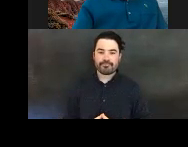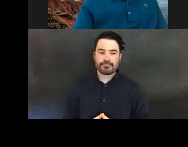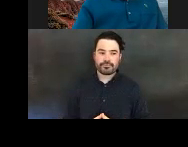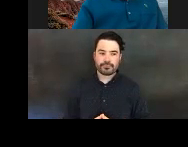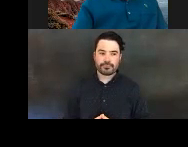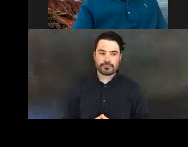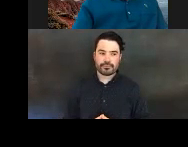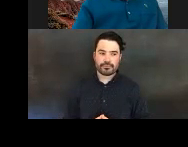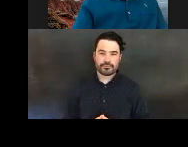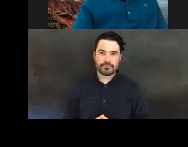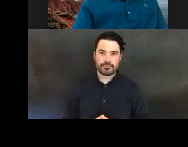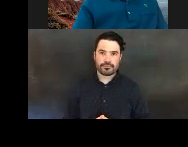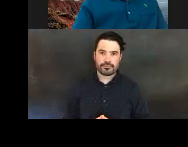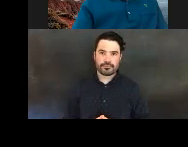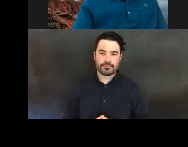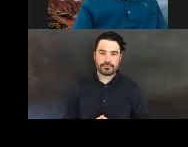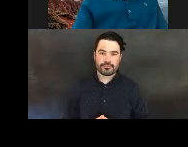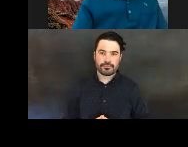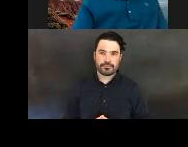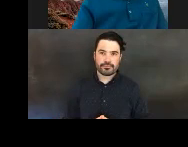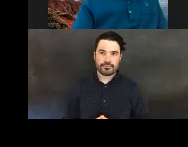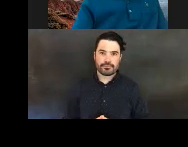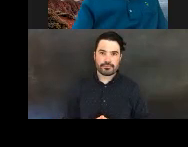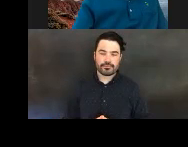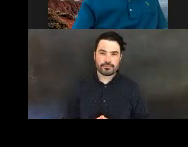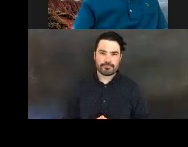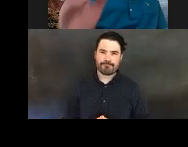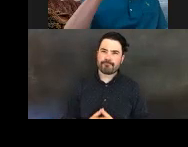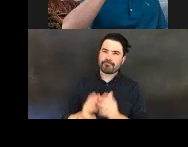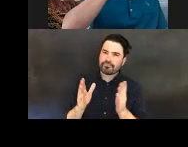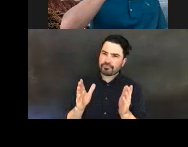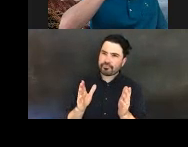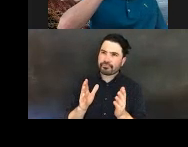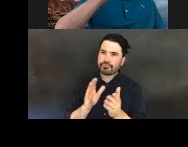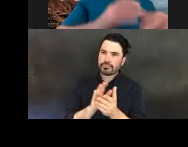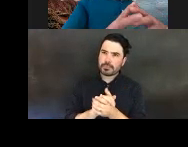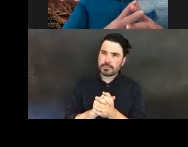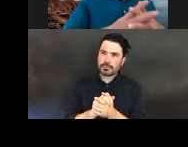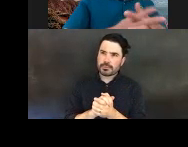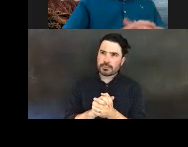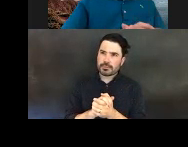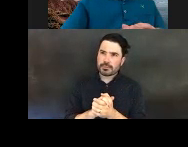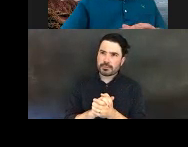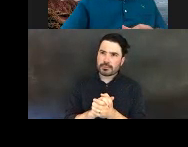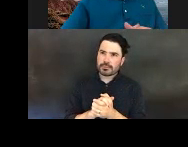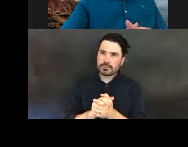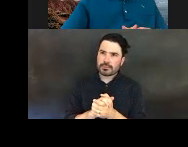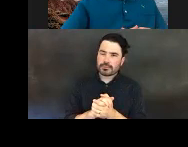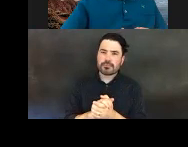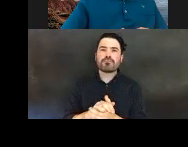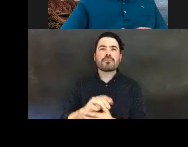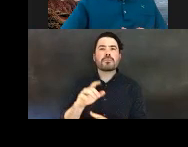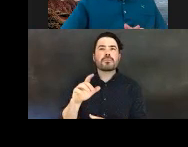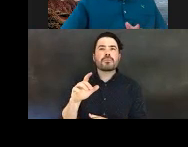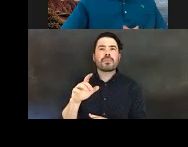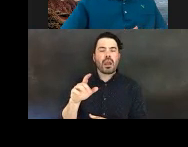So When asked what would improve